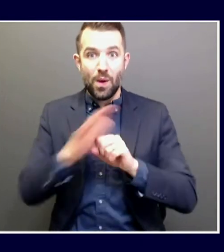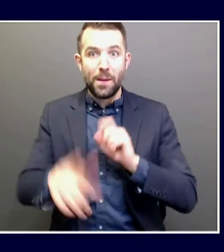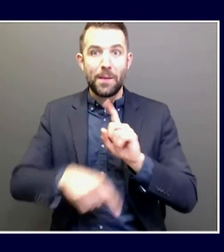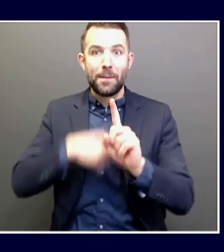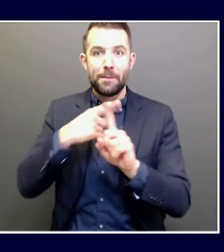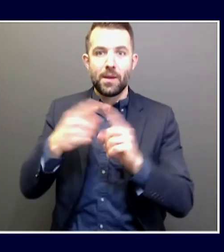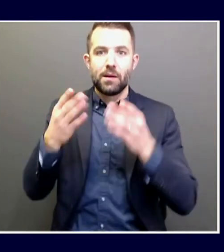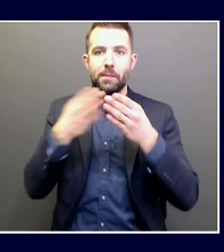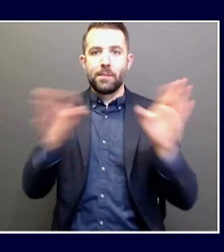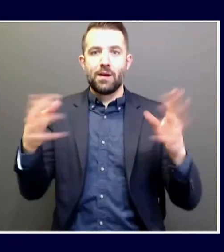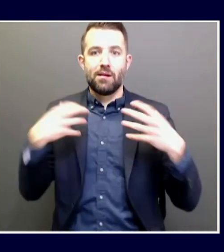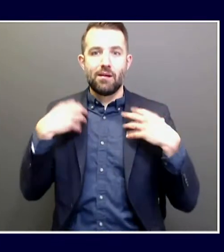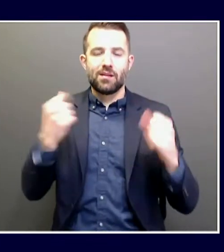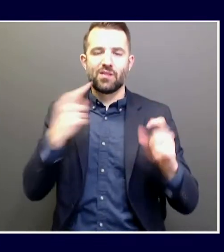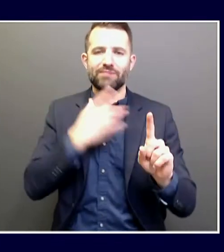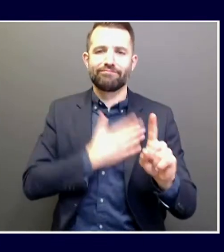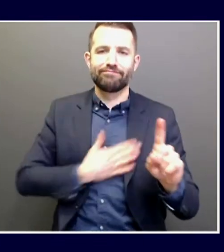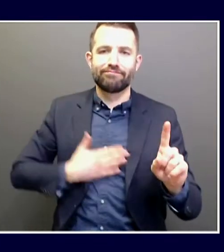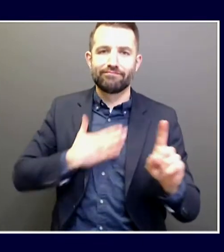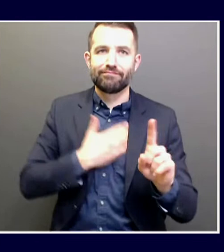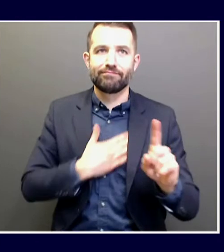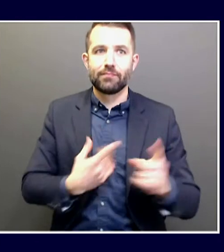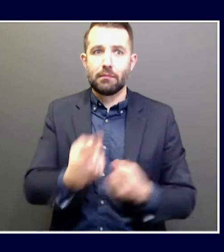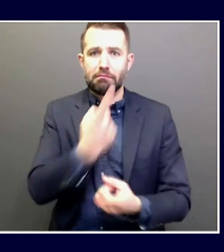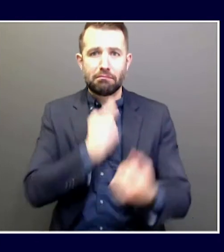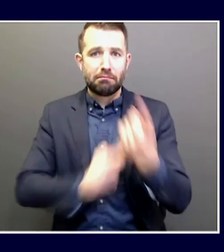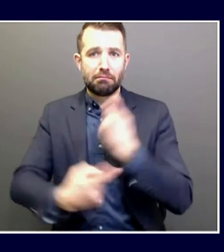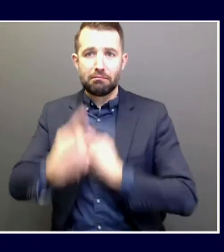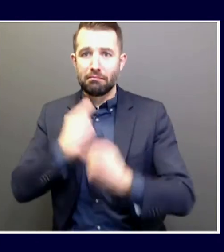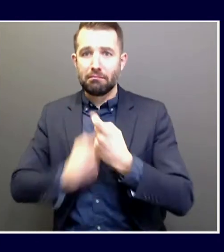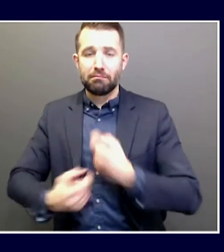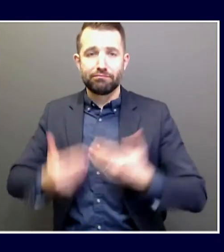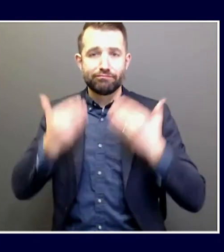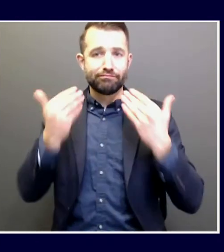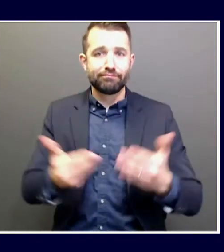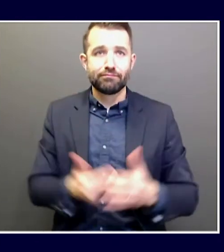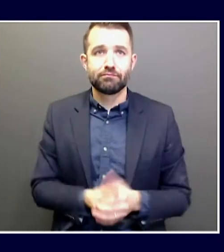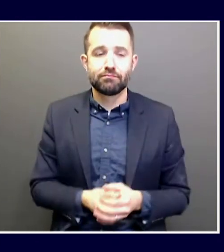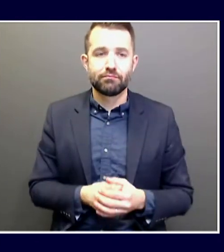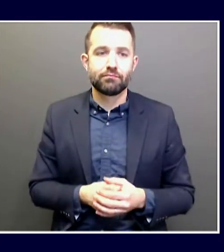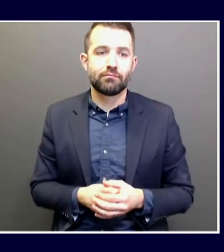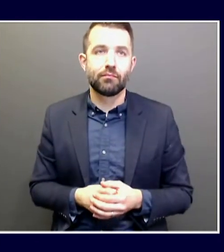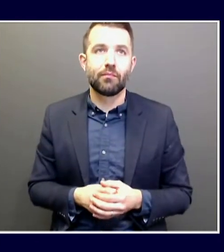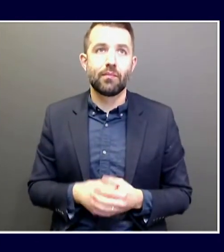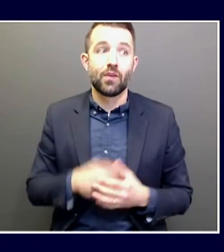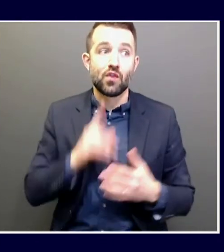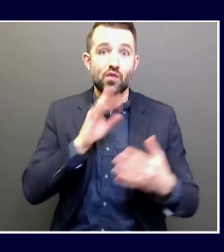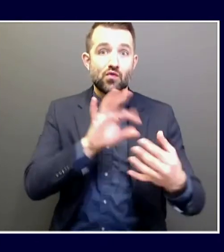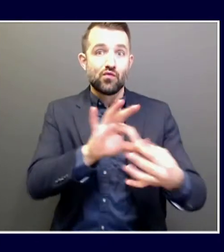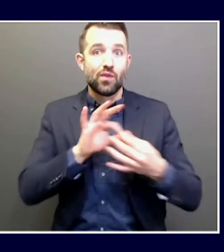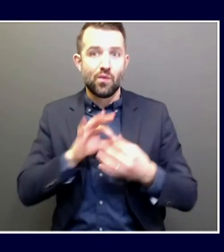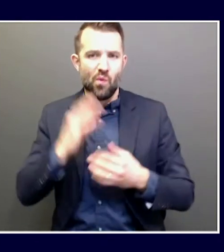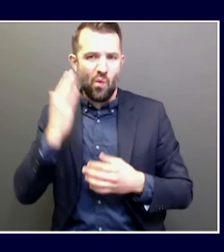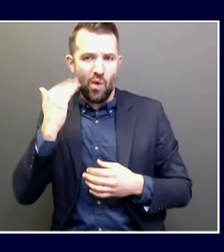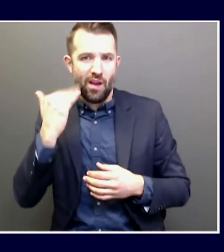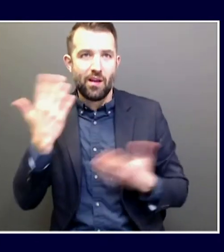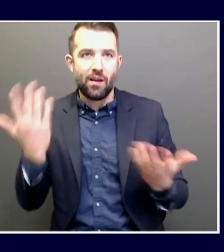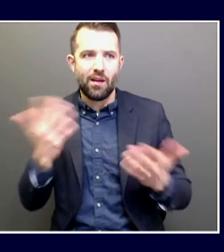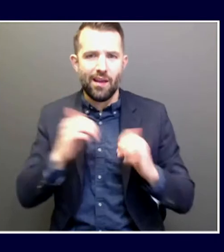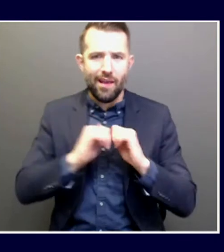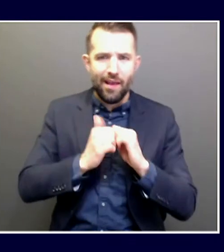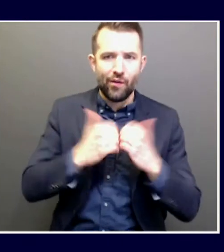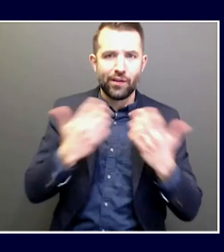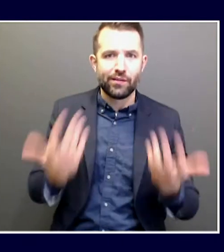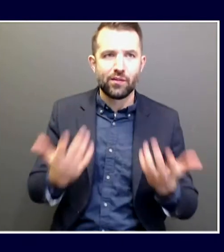appreciate the questions that we get from the public and the press about our sources, why we're making recommendations in a certain